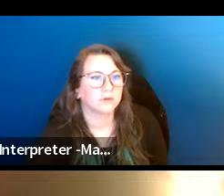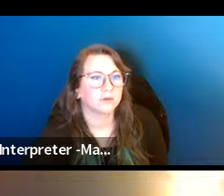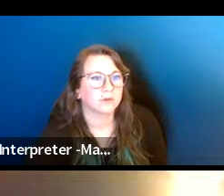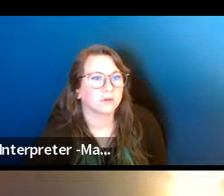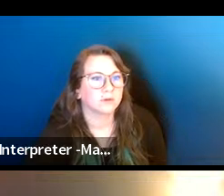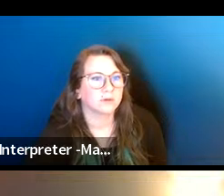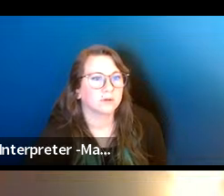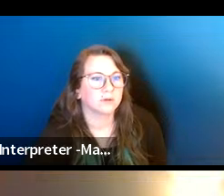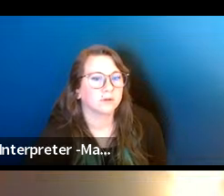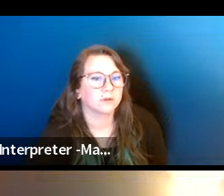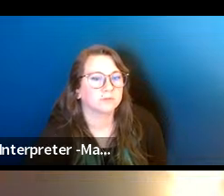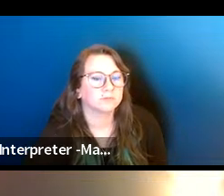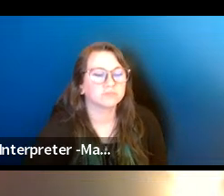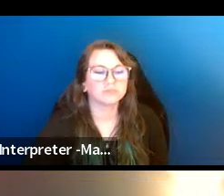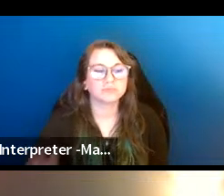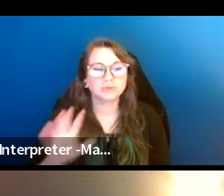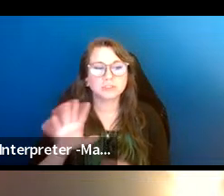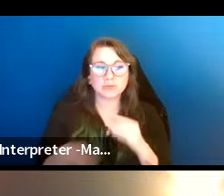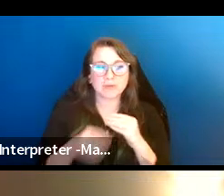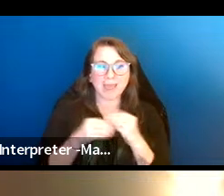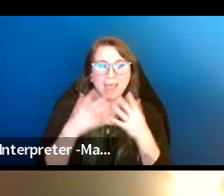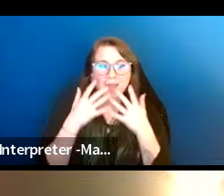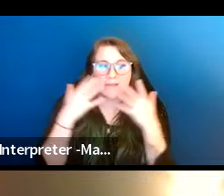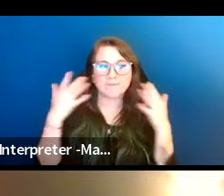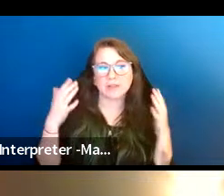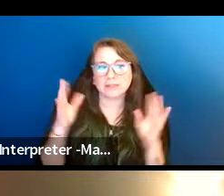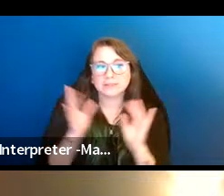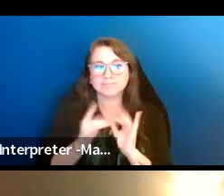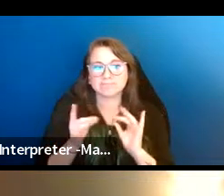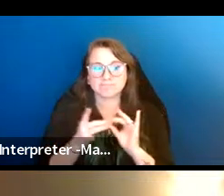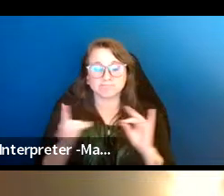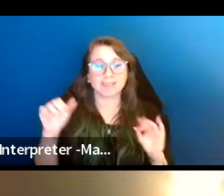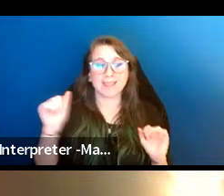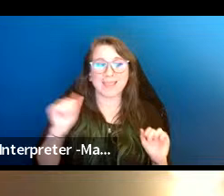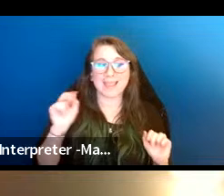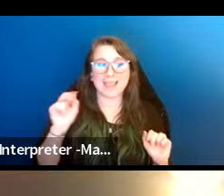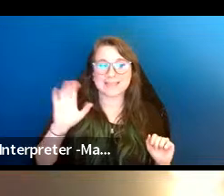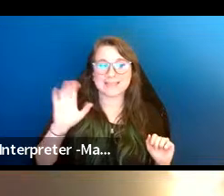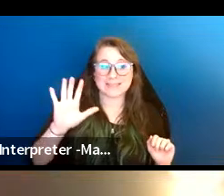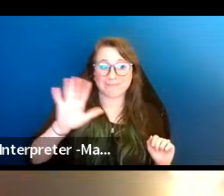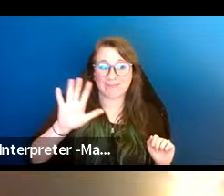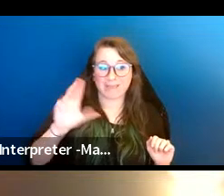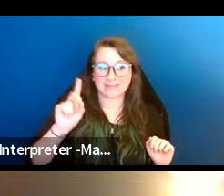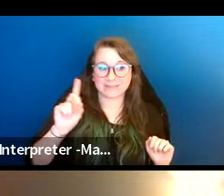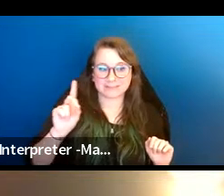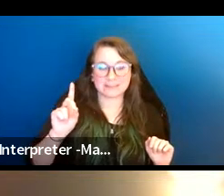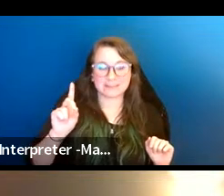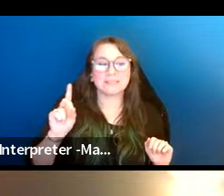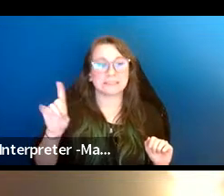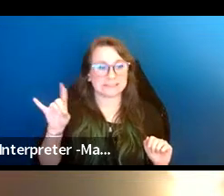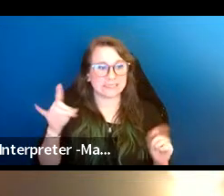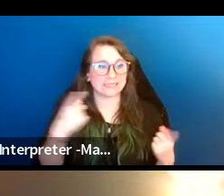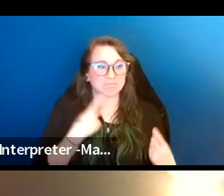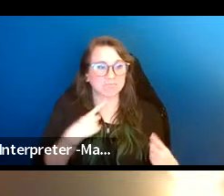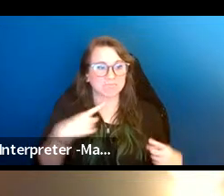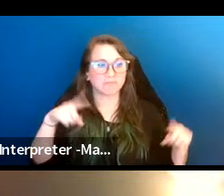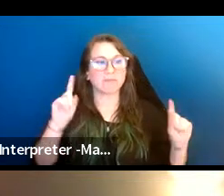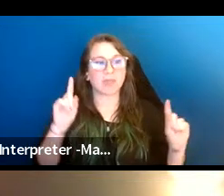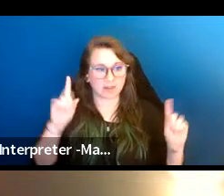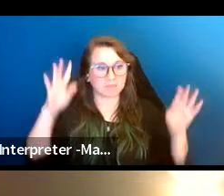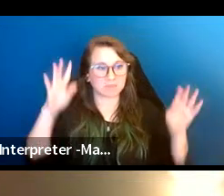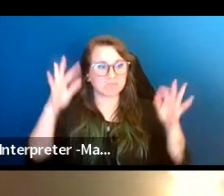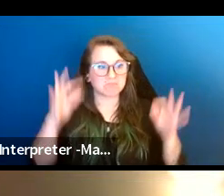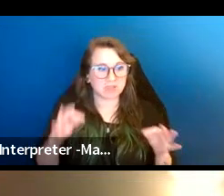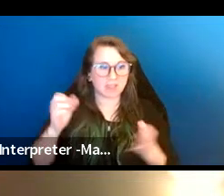Just to add just a friendly note to the public, ANC 5D did finally go with that